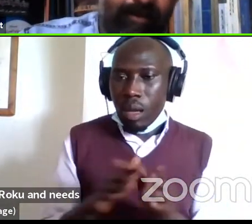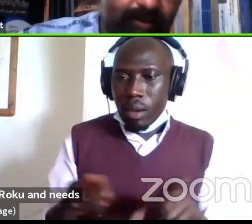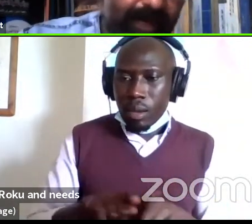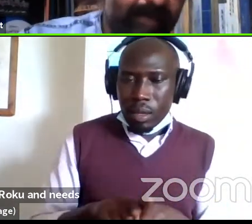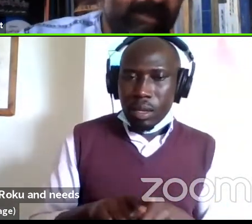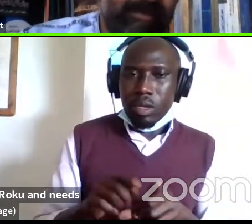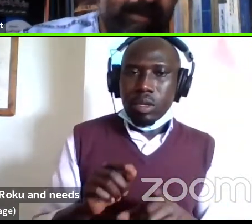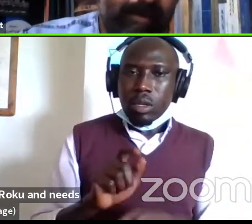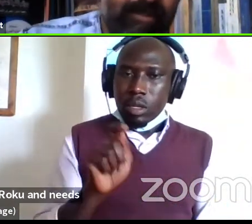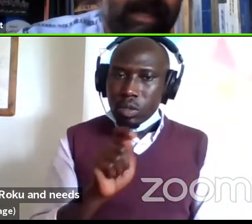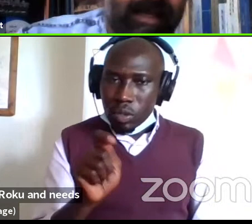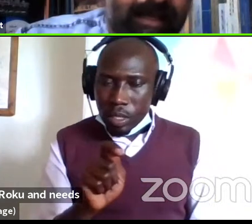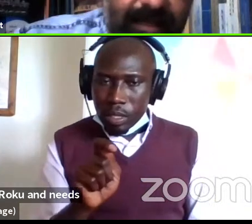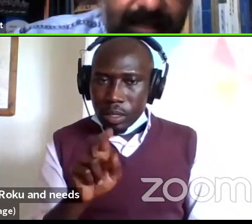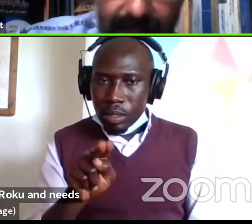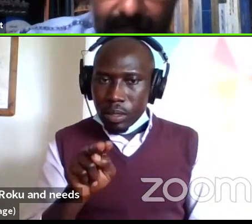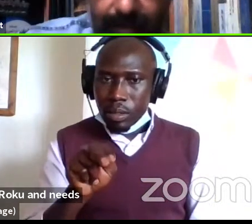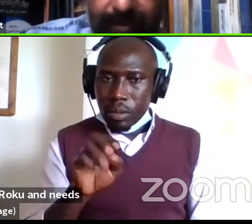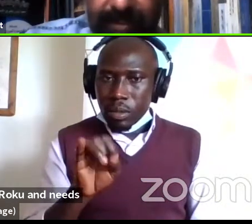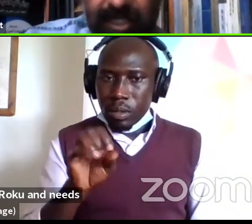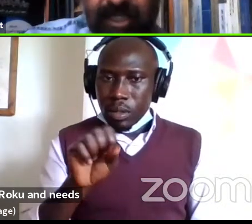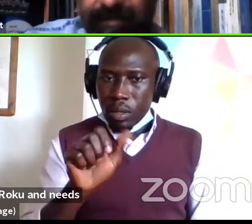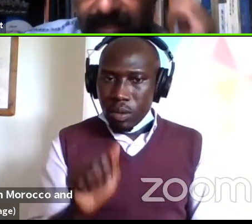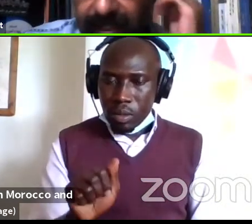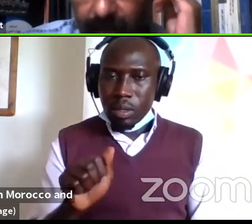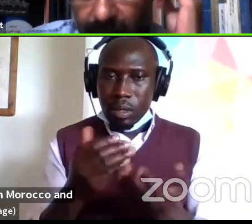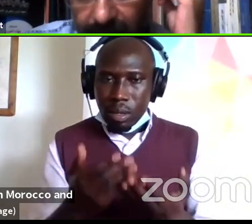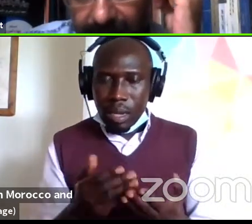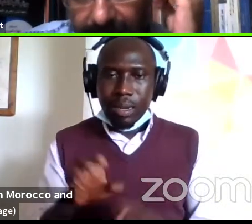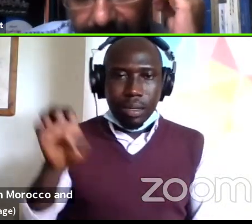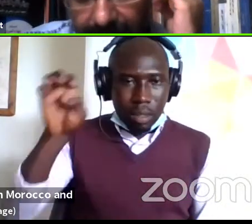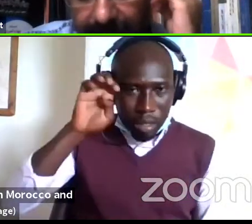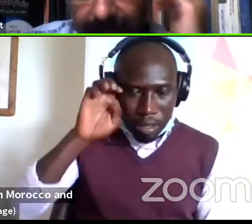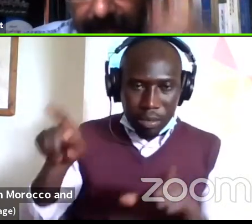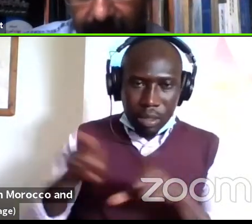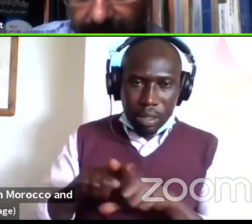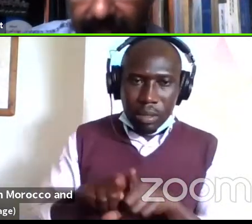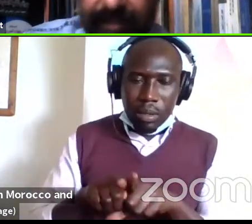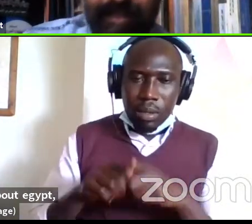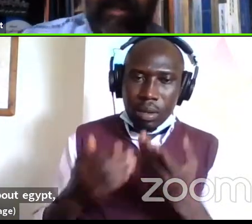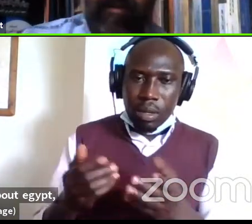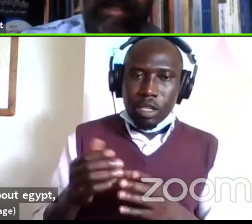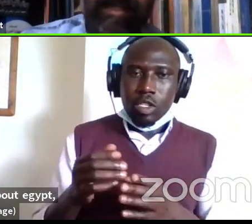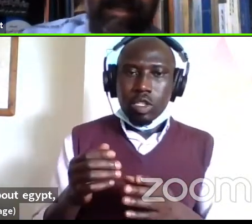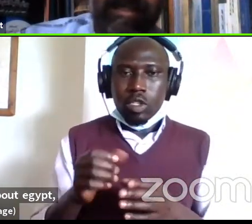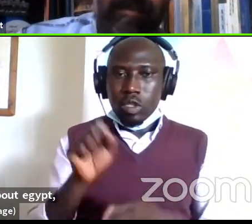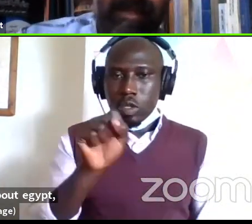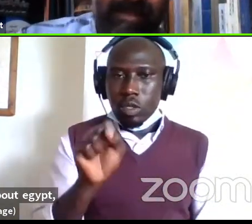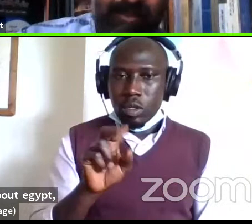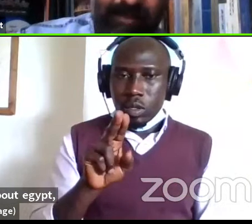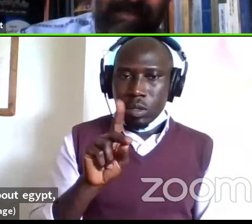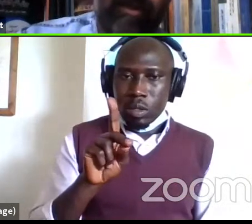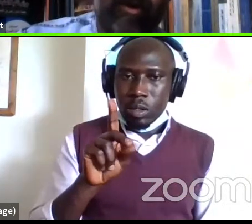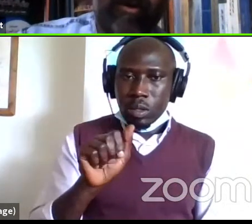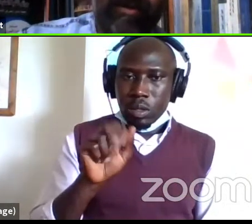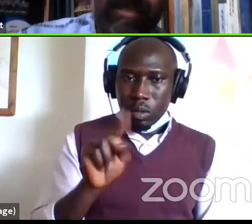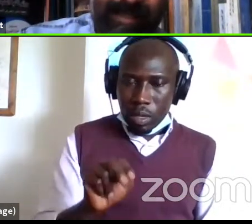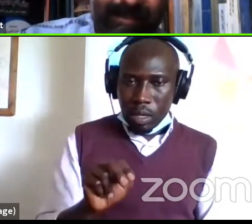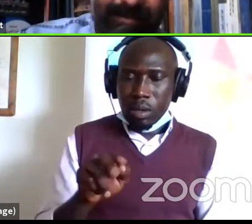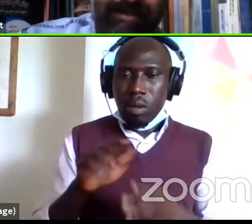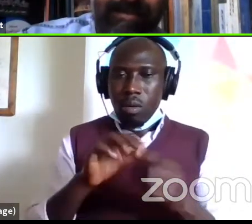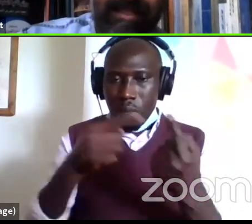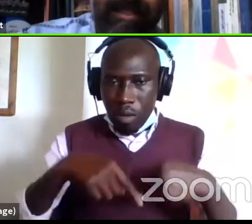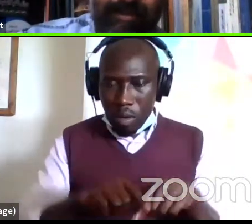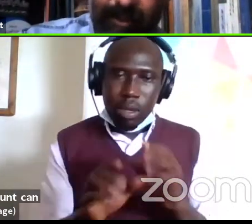Tunisia, and also I want to speak about about Egypt and also in Sudan, what the similar issue that all